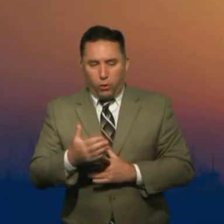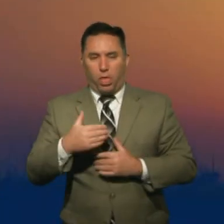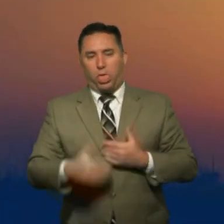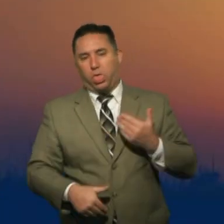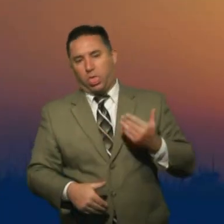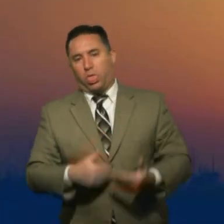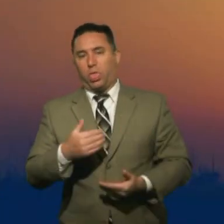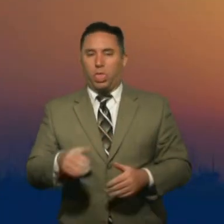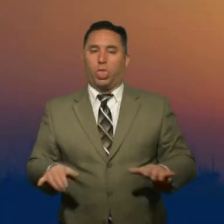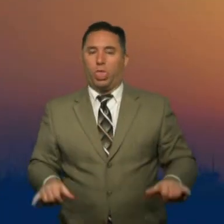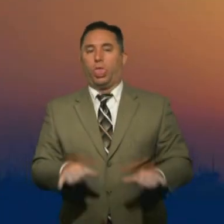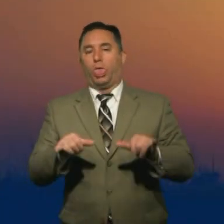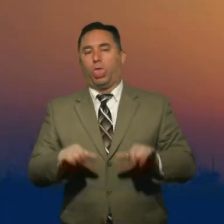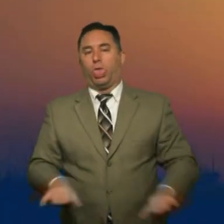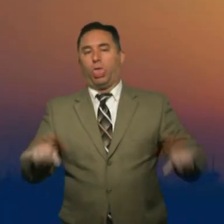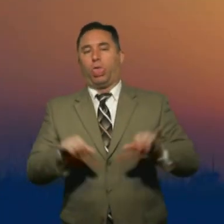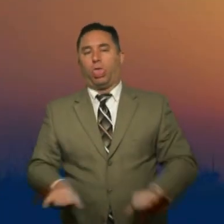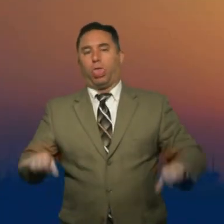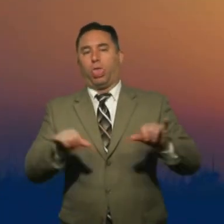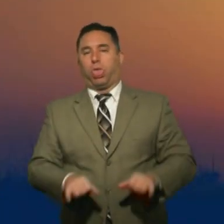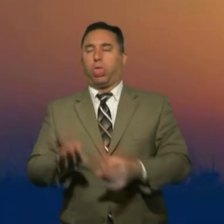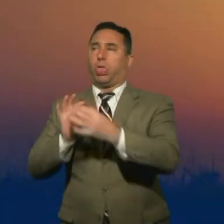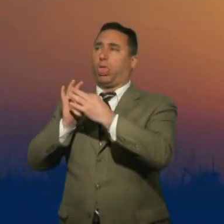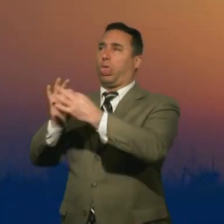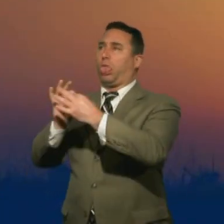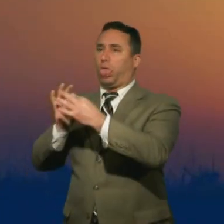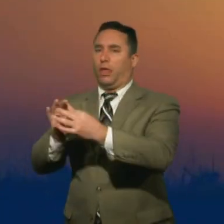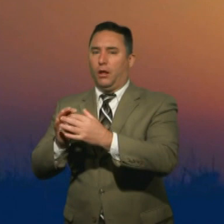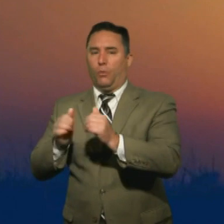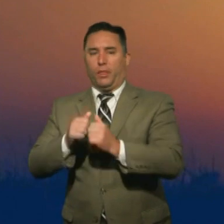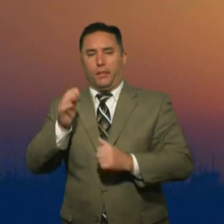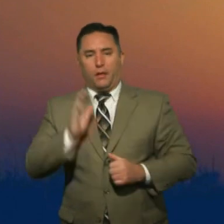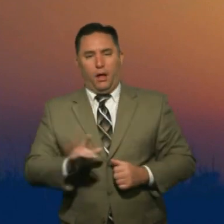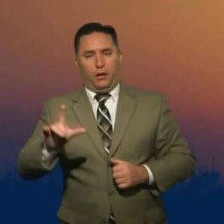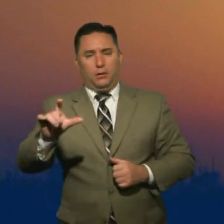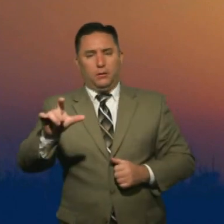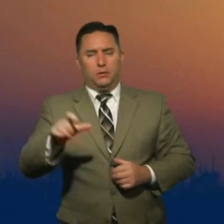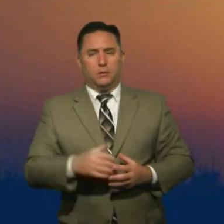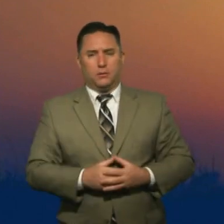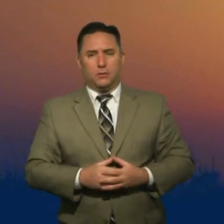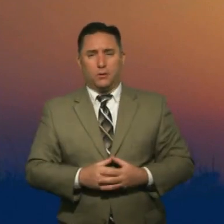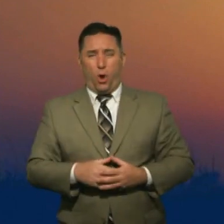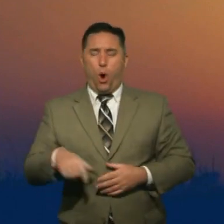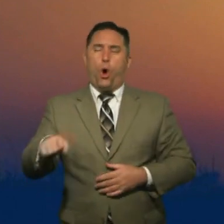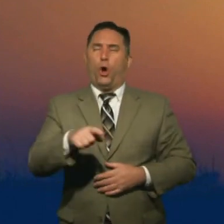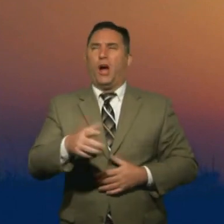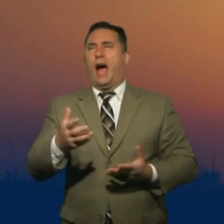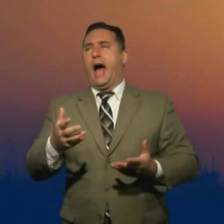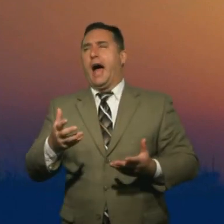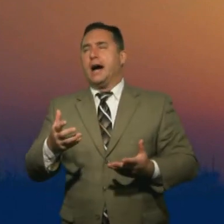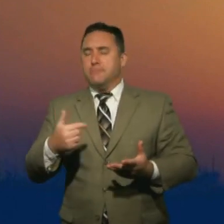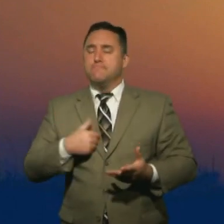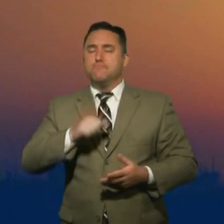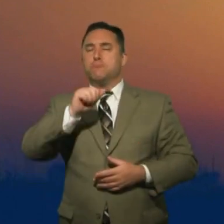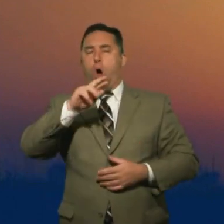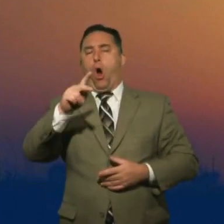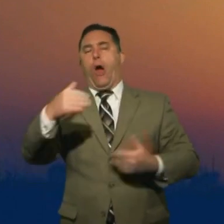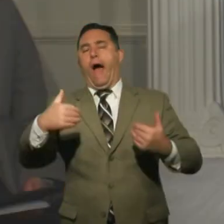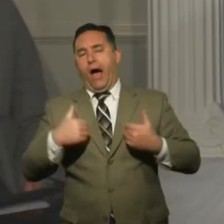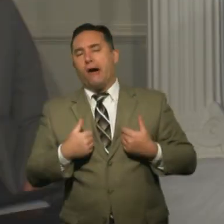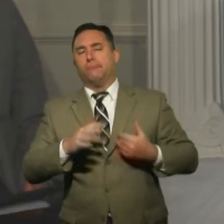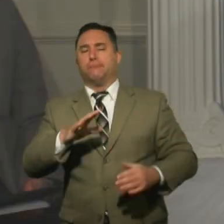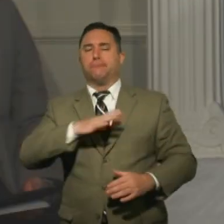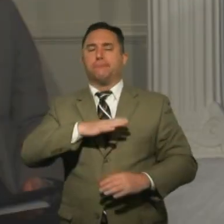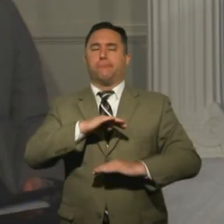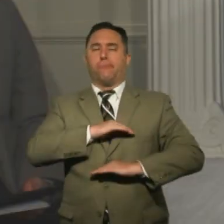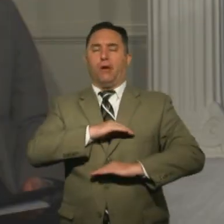motions of having a relationship with God? Are you just saying, hey, I got the ark in the background?